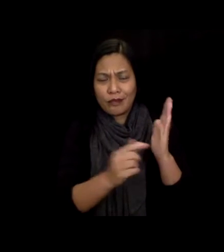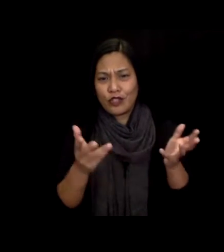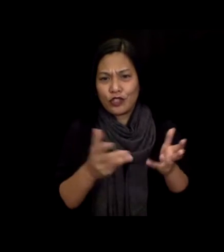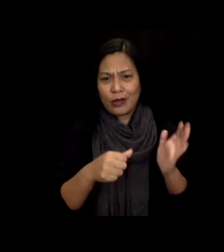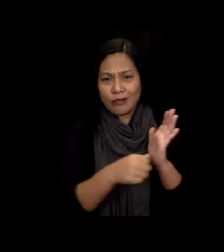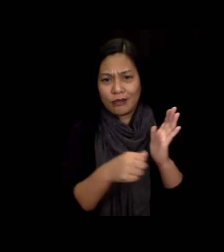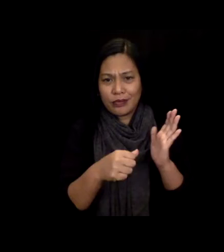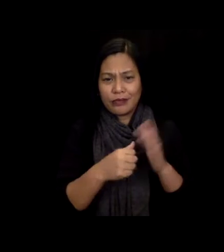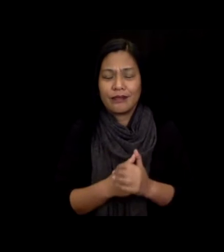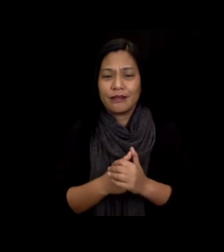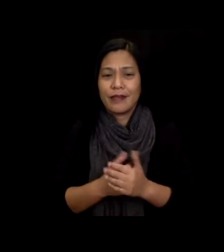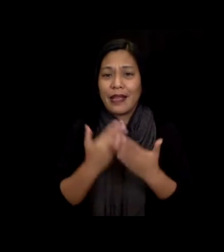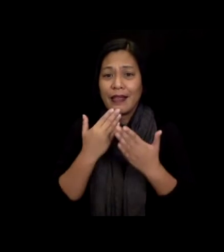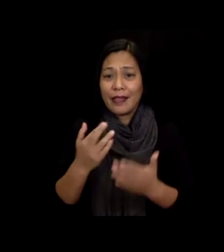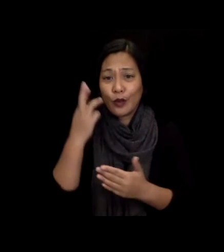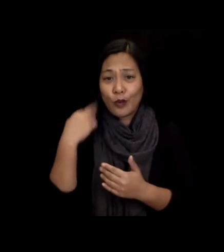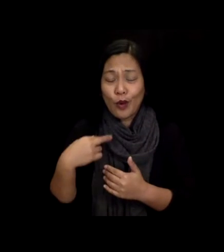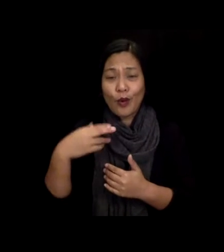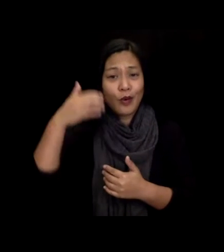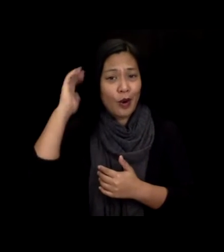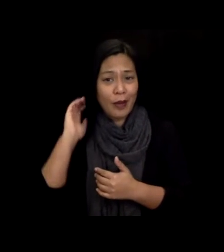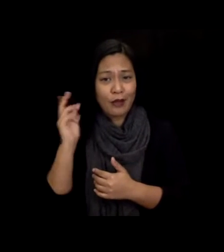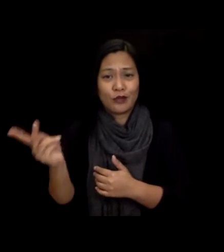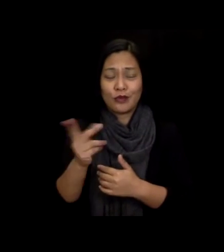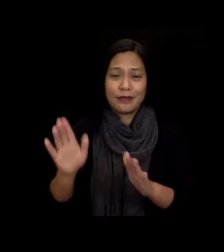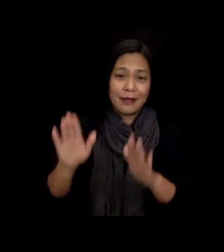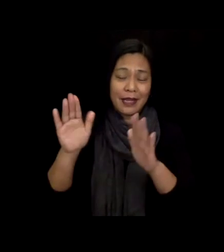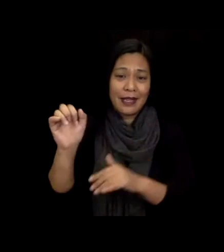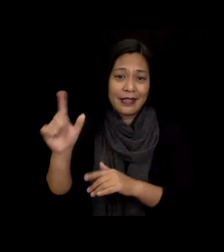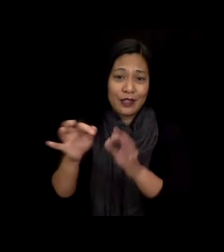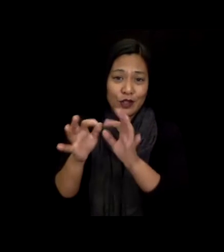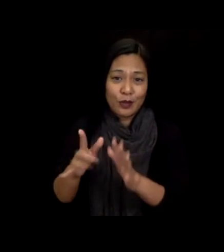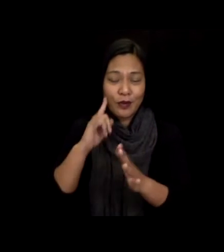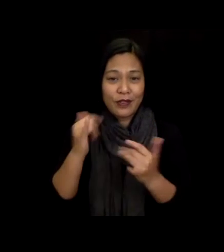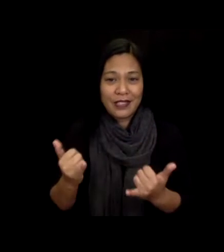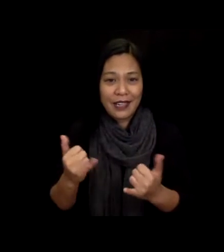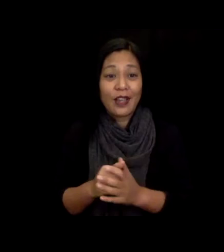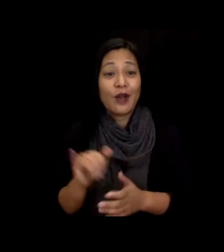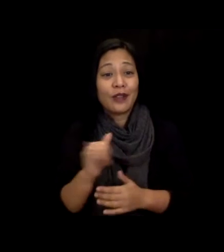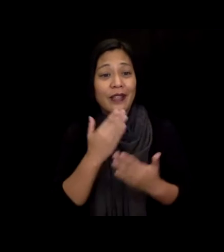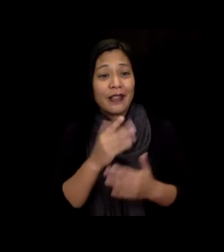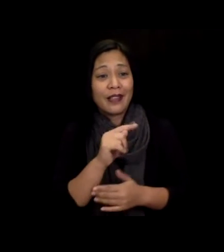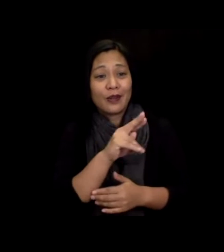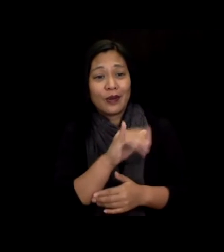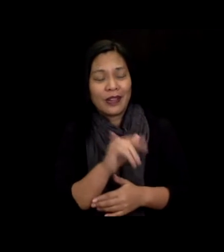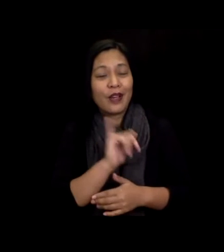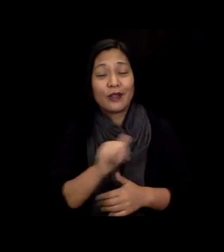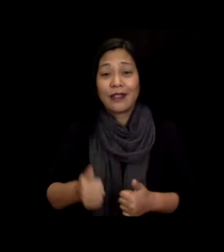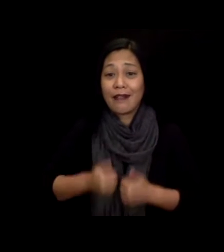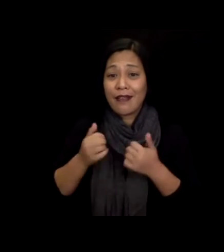Thank you to Carmelle and Rogue, the amazing ASL interpreters in today's session, and thank you to Tony and our amazing live